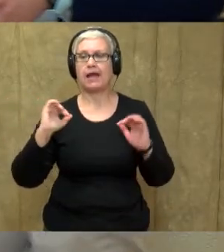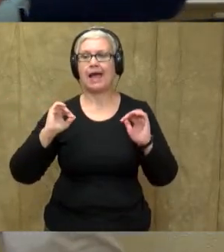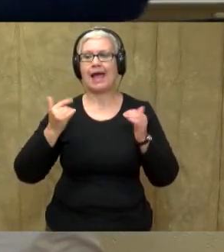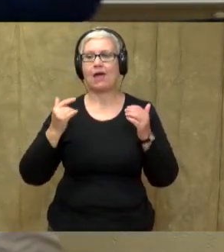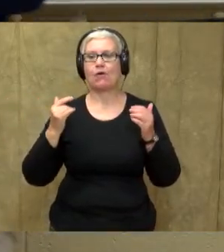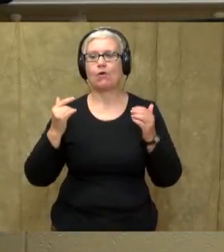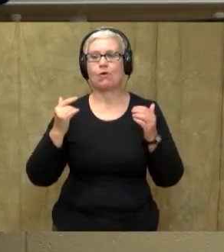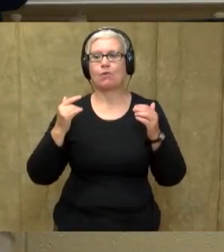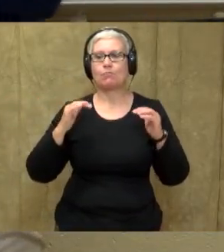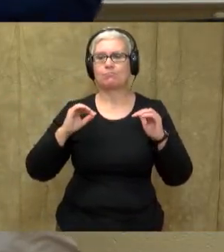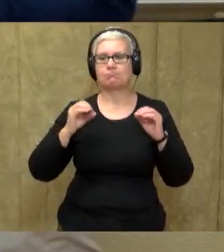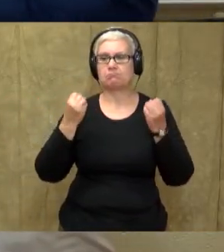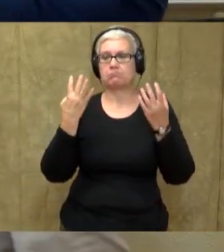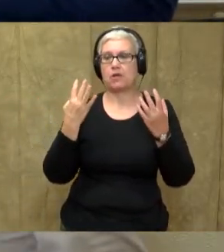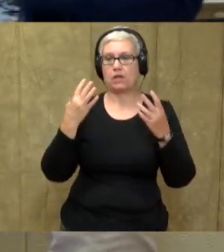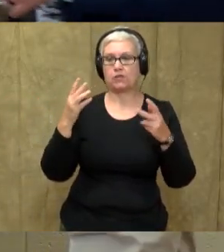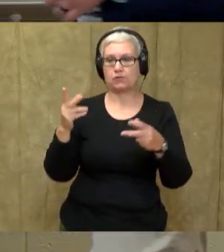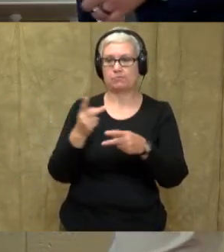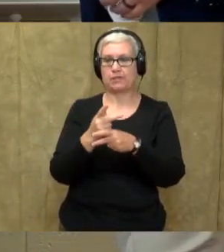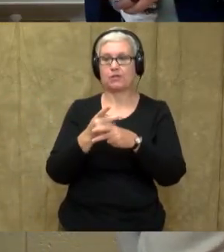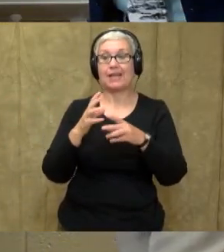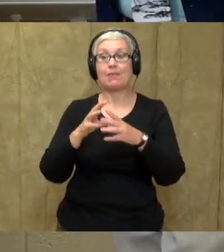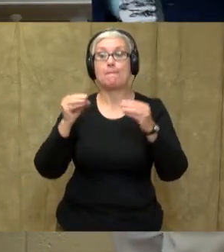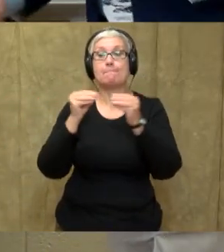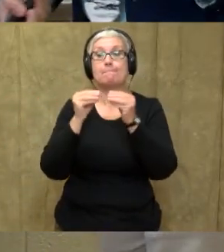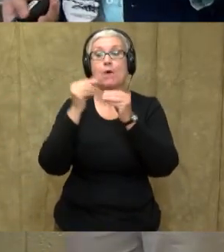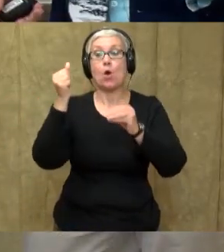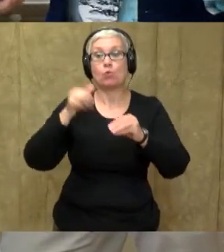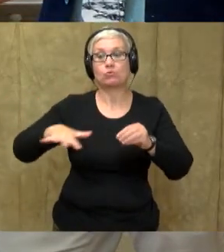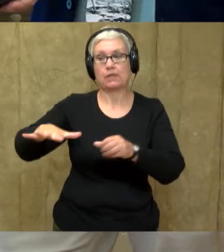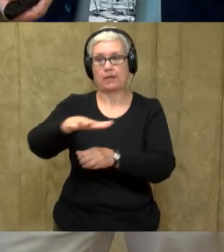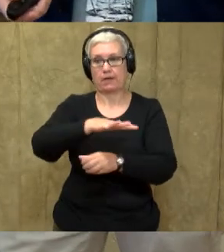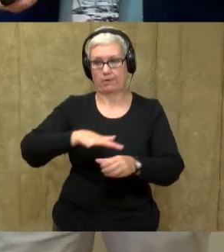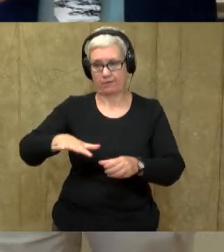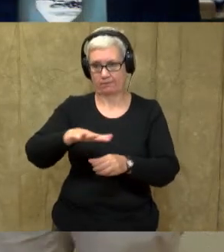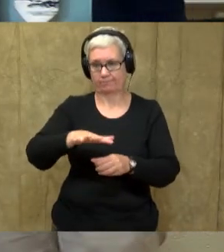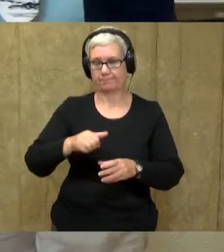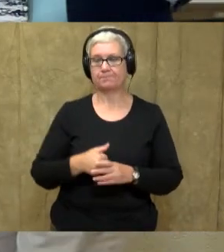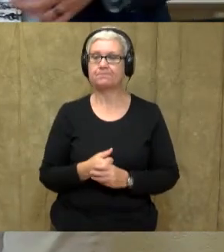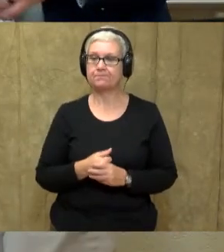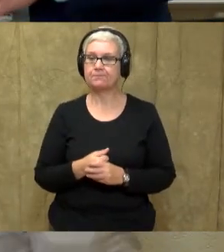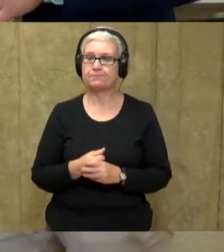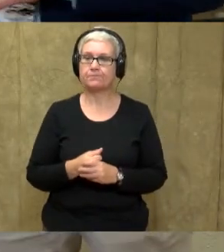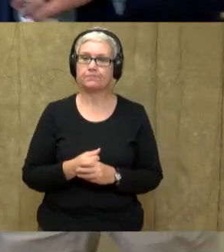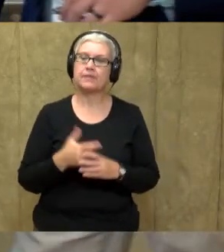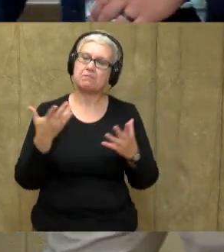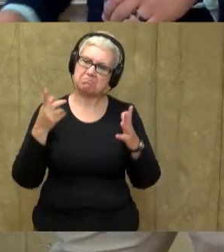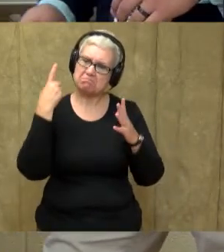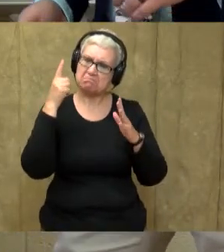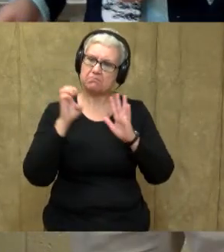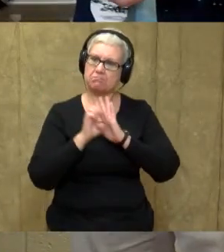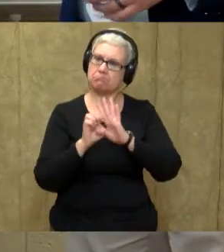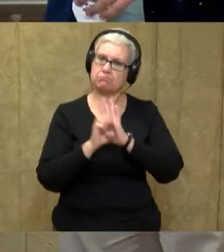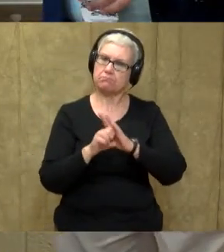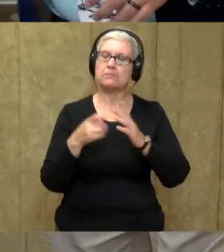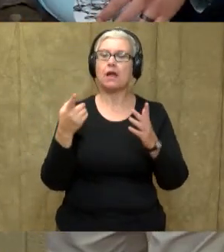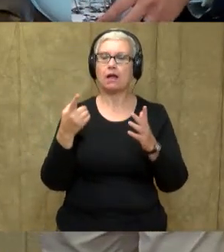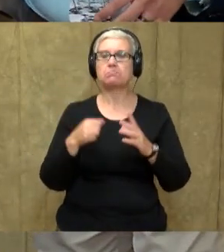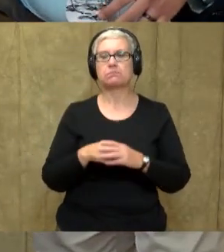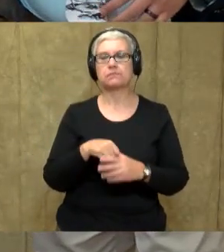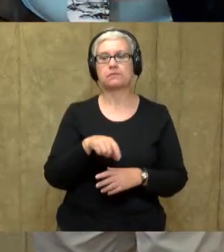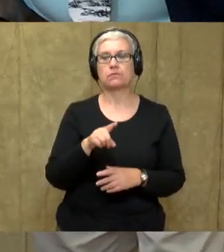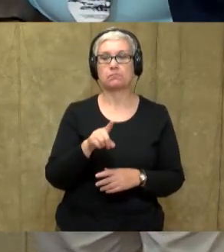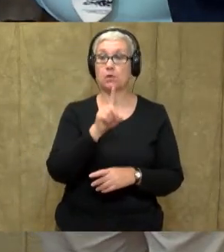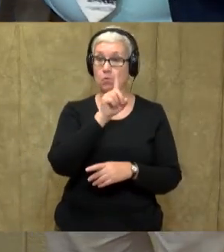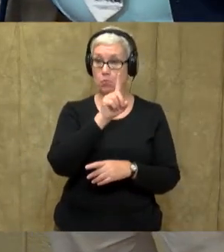land need to measure in order to get the biggest area? So let's say, for example, one prospector decides, I'm gonna go with